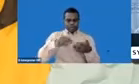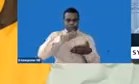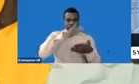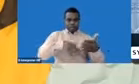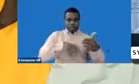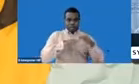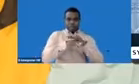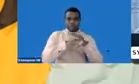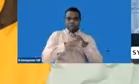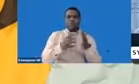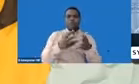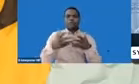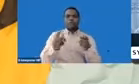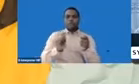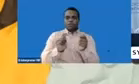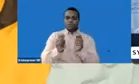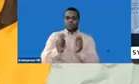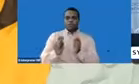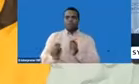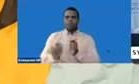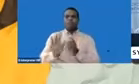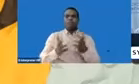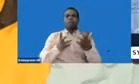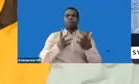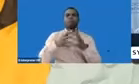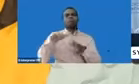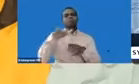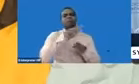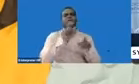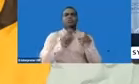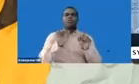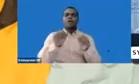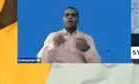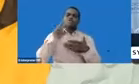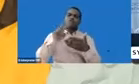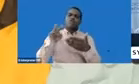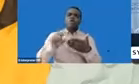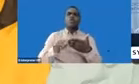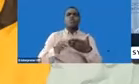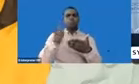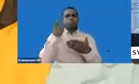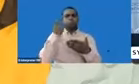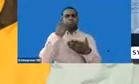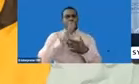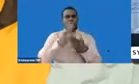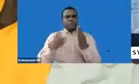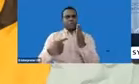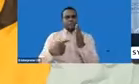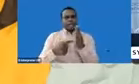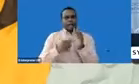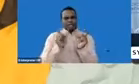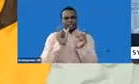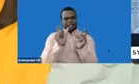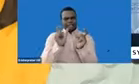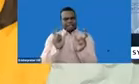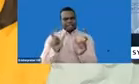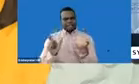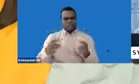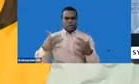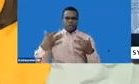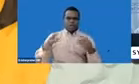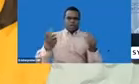then link to the actual technical parts where you have all the success criteria and so on. That's fine. You can publish the whole report if you